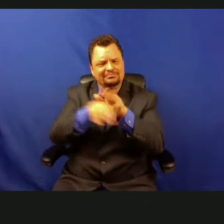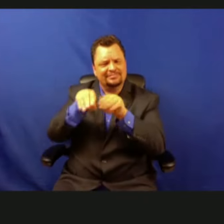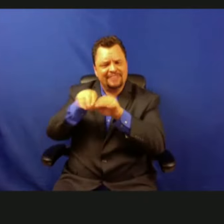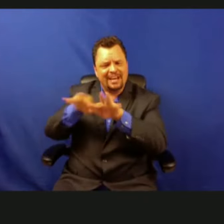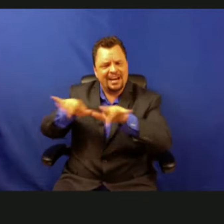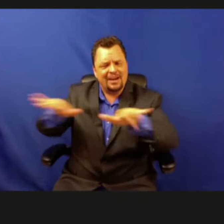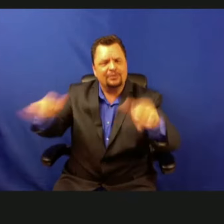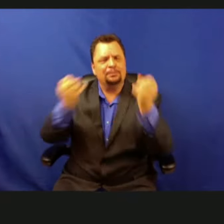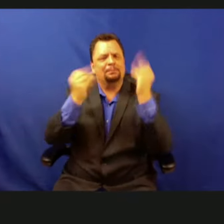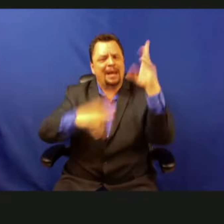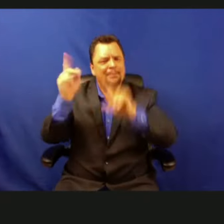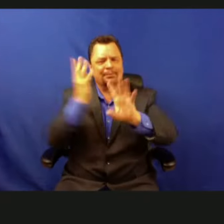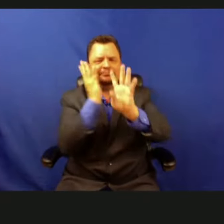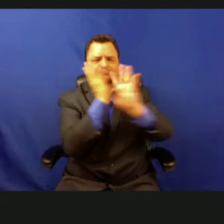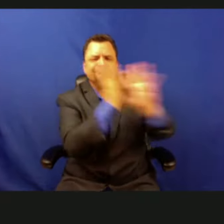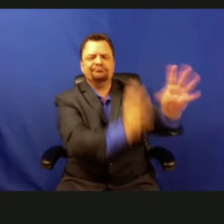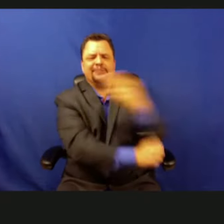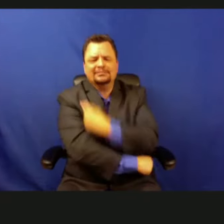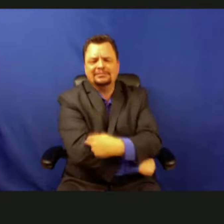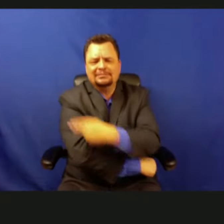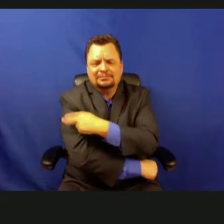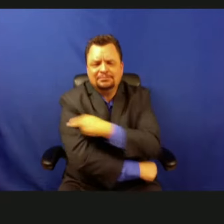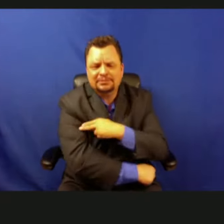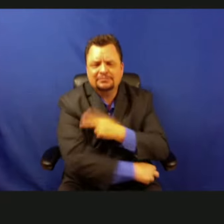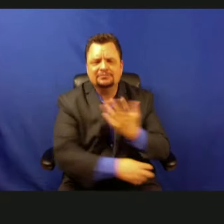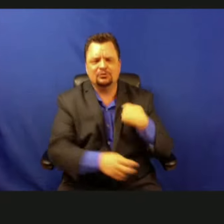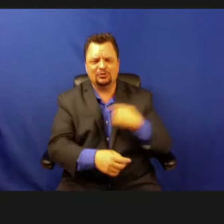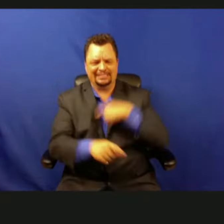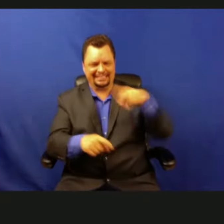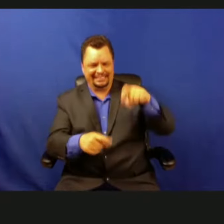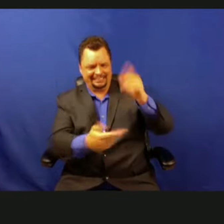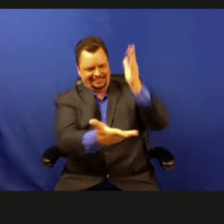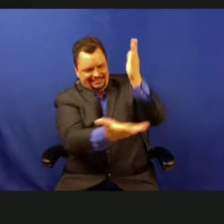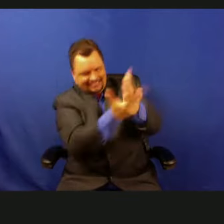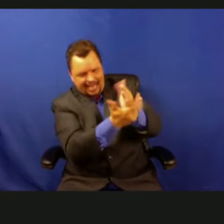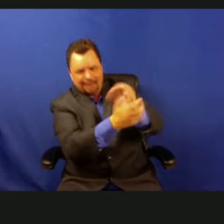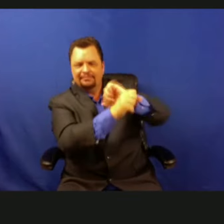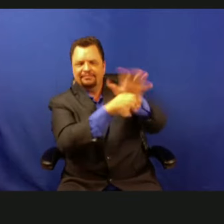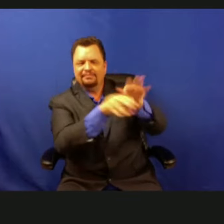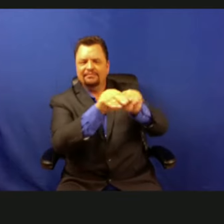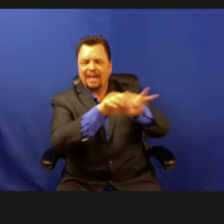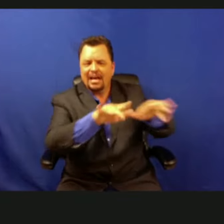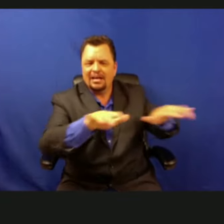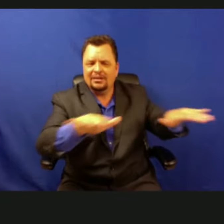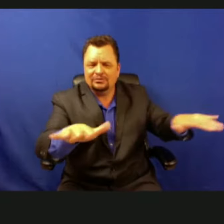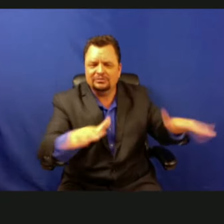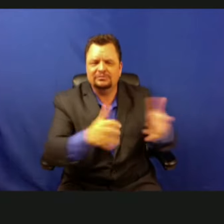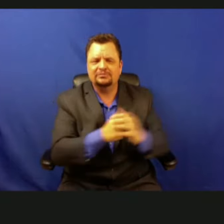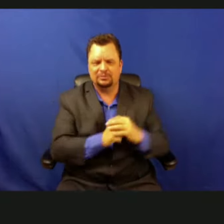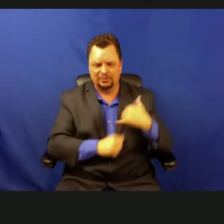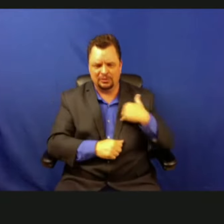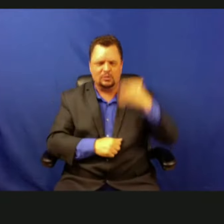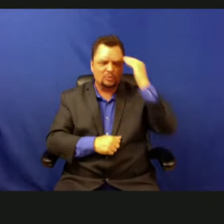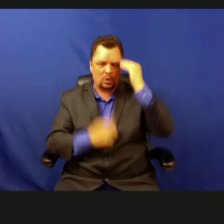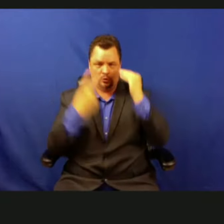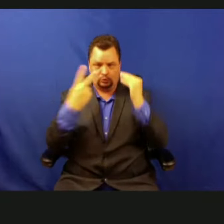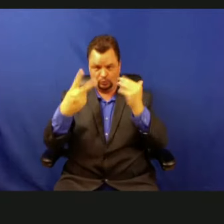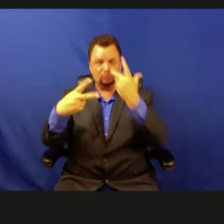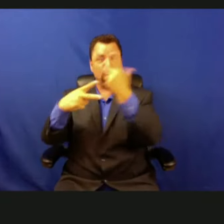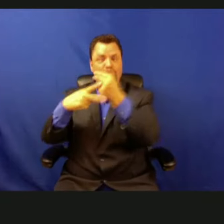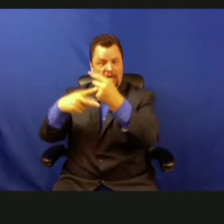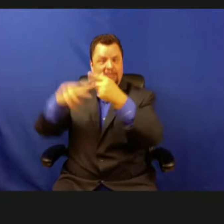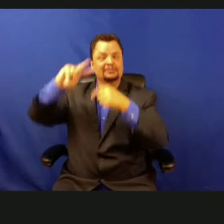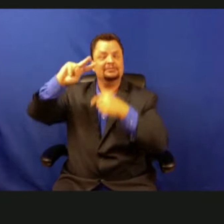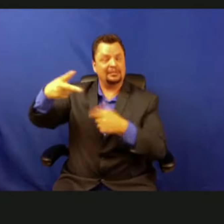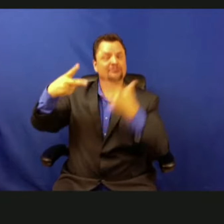need to show the will to end it. And while the two-course vaccine is the primary tool to do that, there's an added benefit to the booster shot.